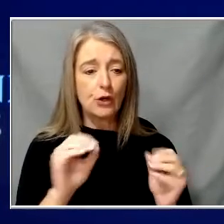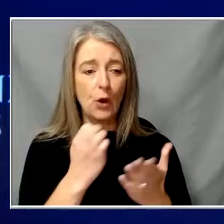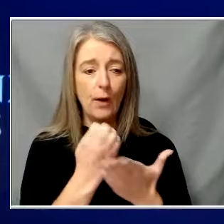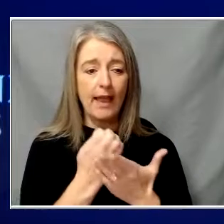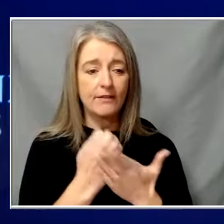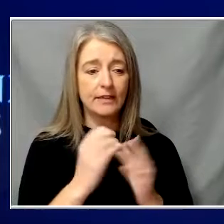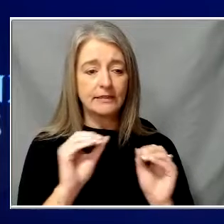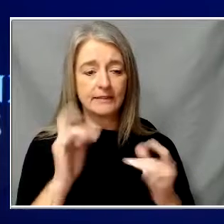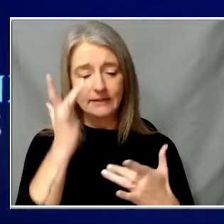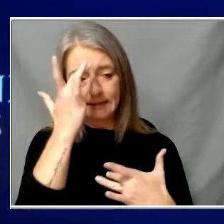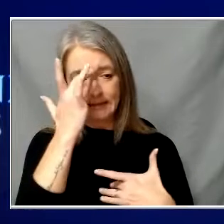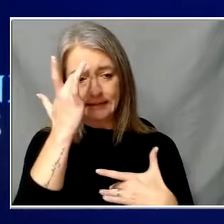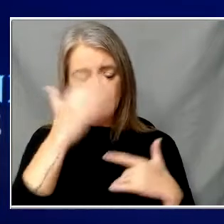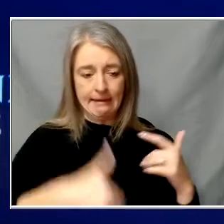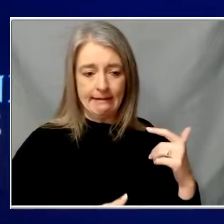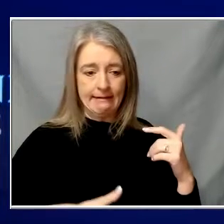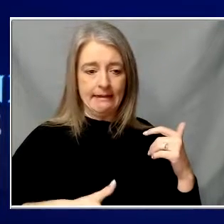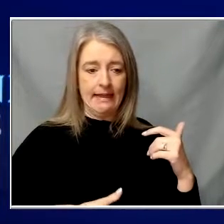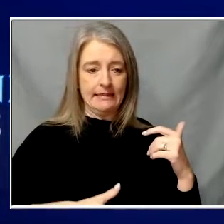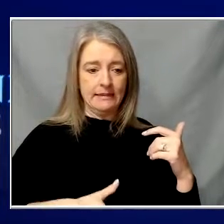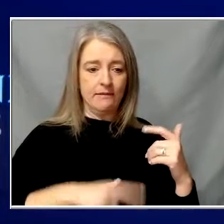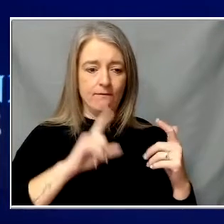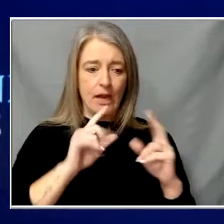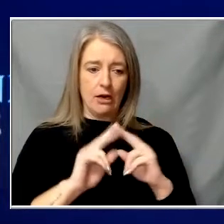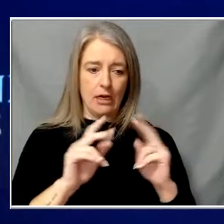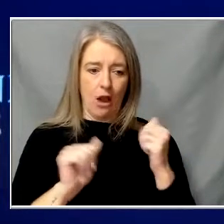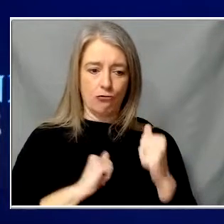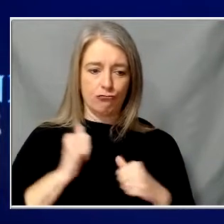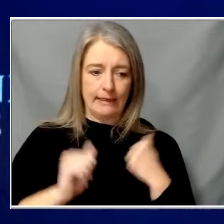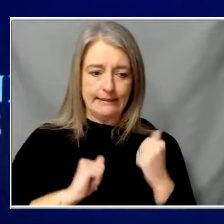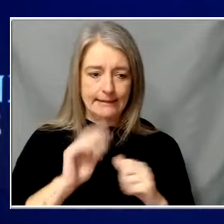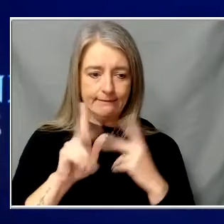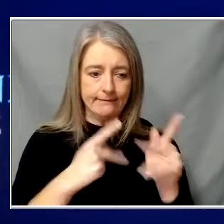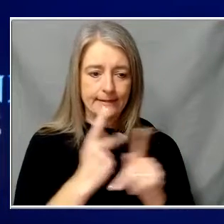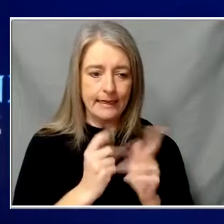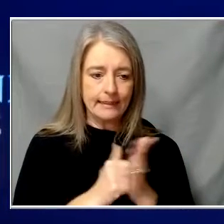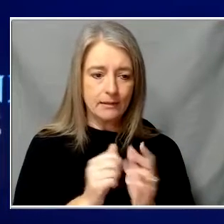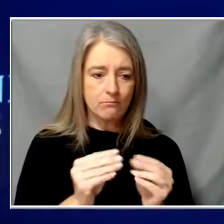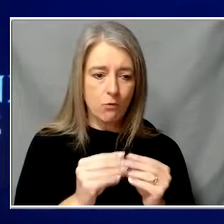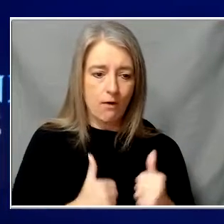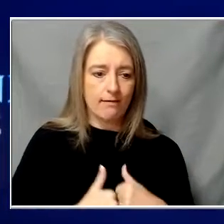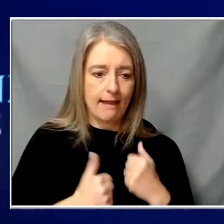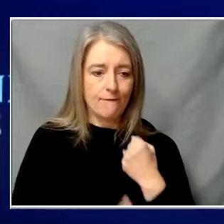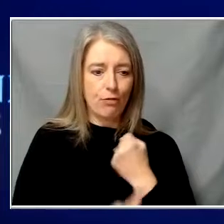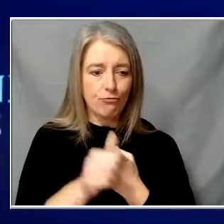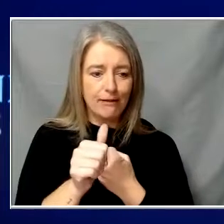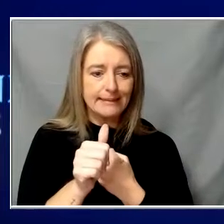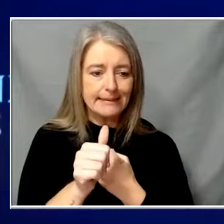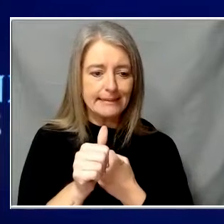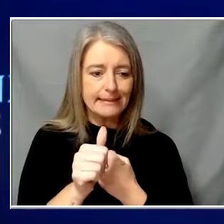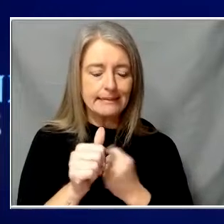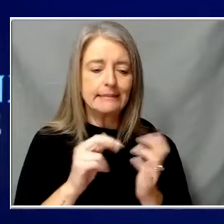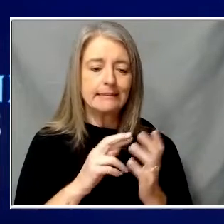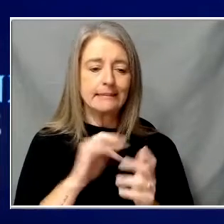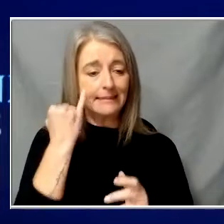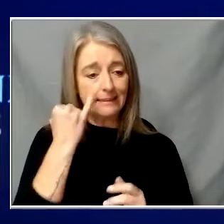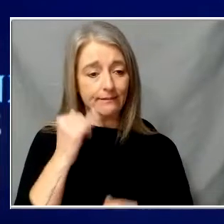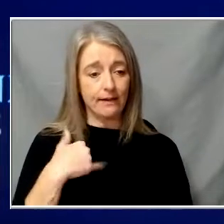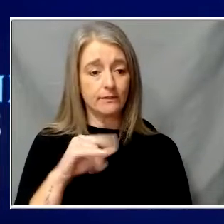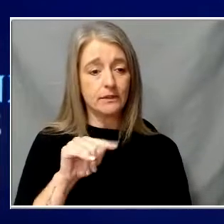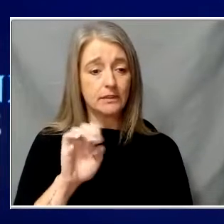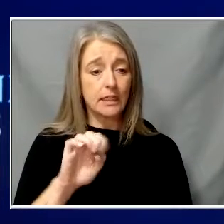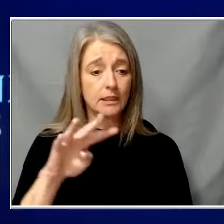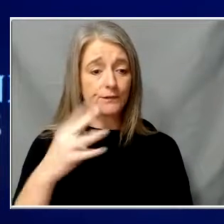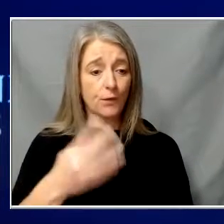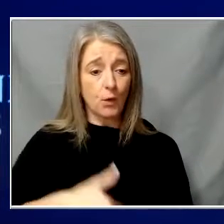gastric cancer is a very aggressive cancer. It's a more life-threatening cancer. So when somebody has stage 4 stomach cancer,